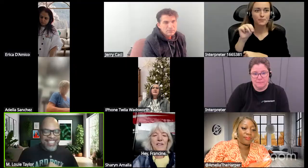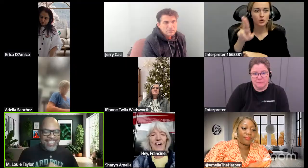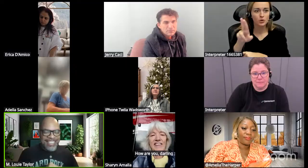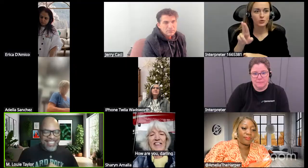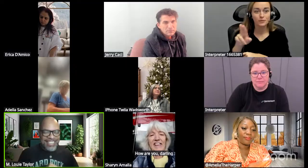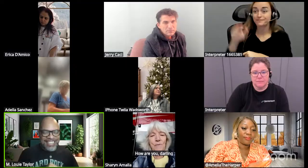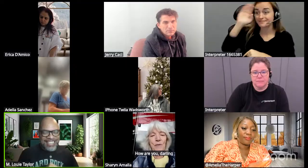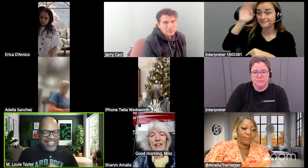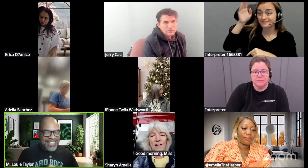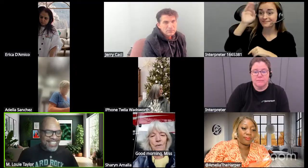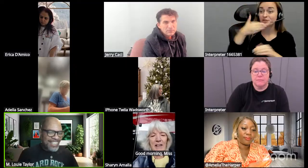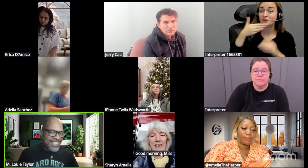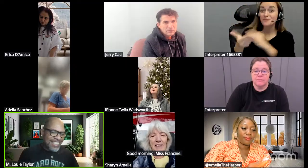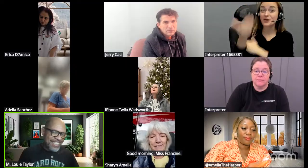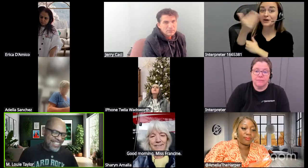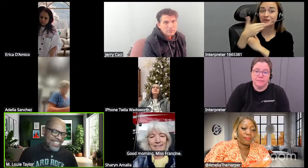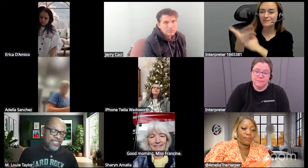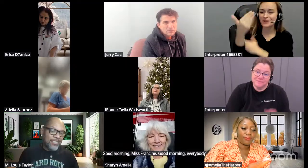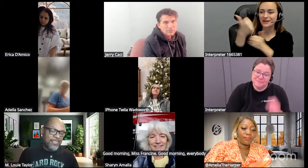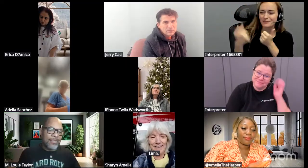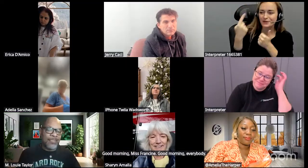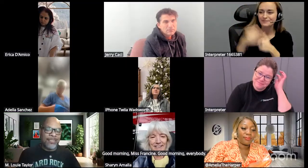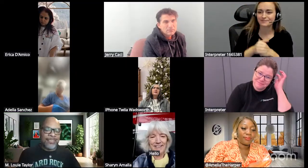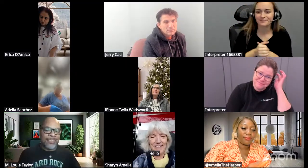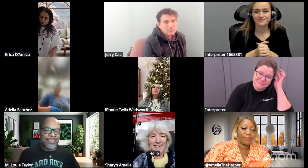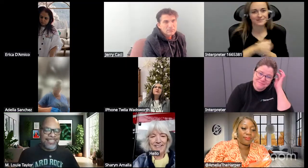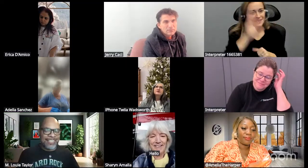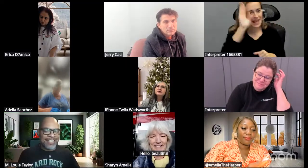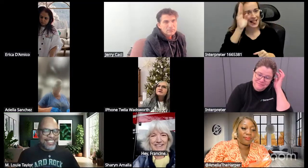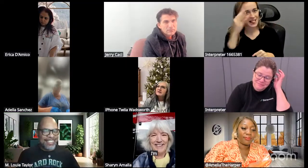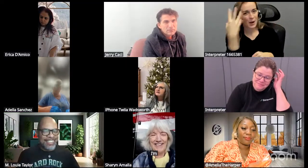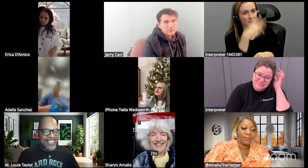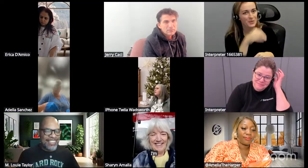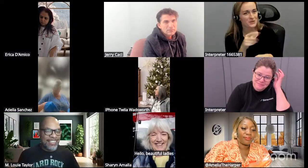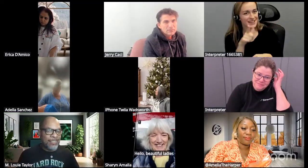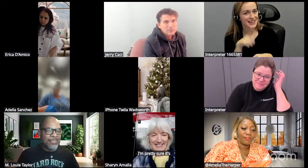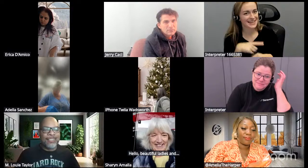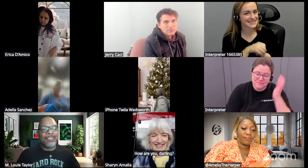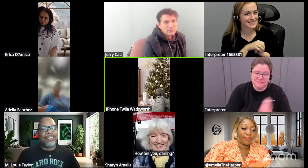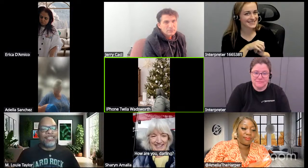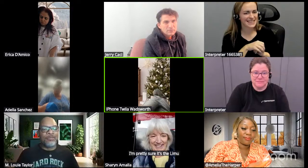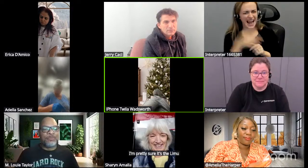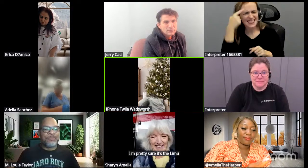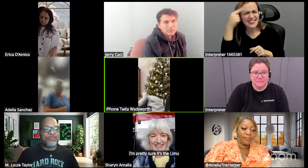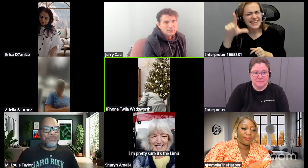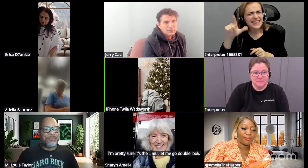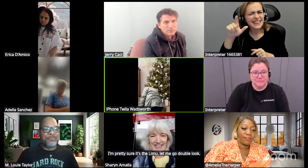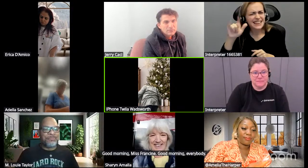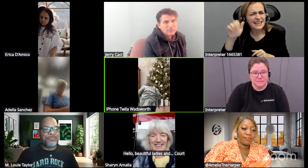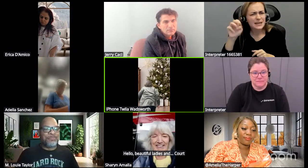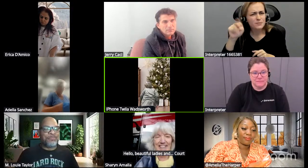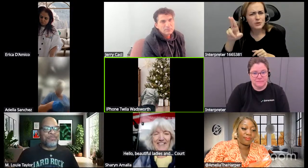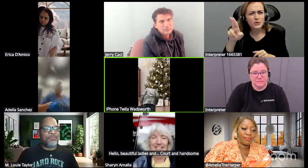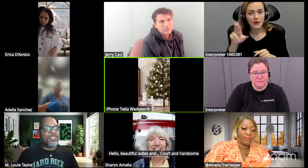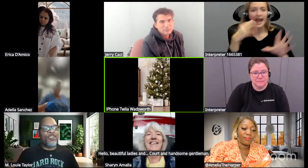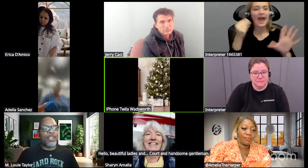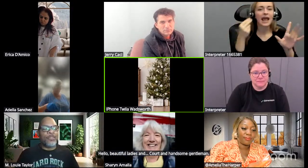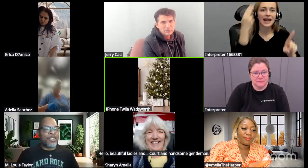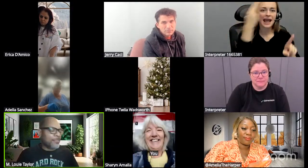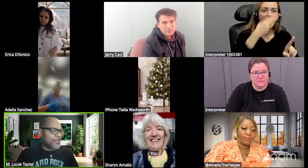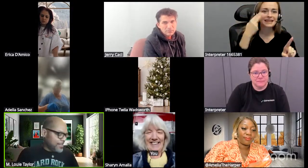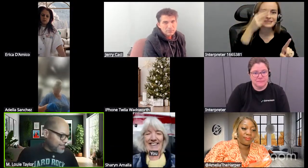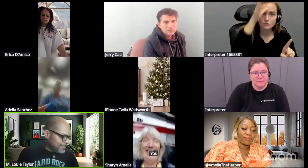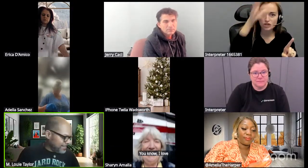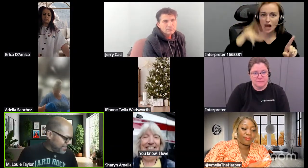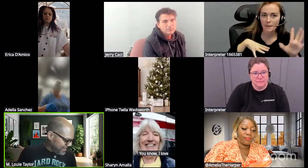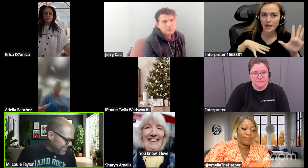Miss Francine. Good morning, everybody. Hello, beautiful I'm ladies pretty sure and it's the limu. Let me go double good look. and handsome gentlemen. You know I love you.